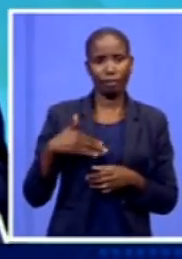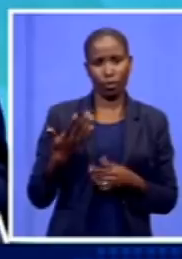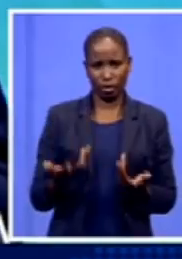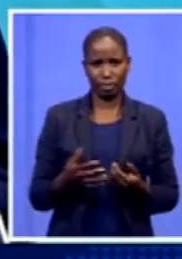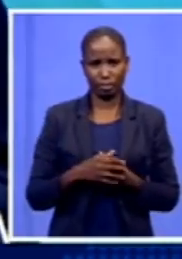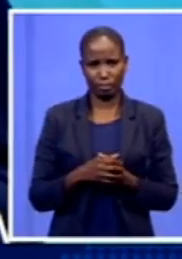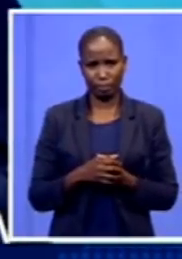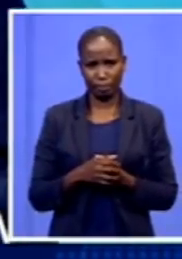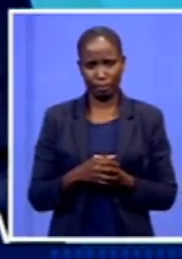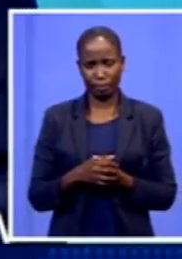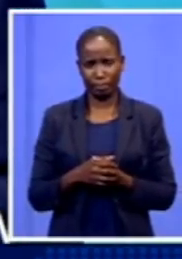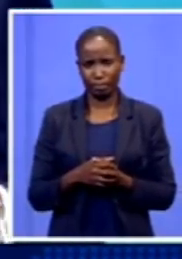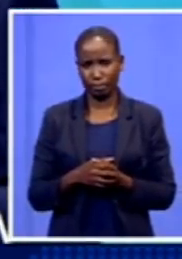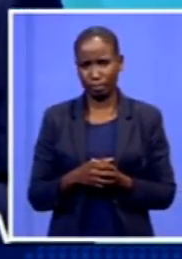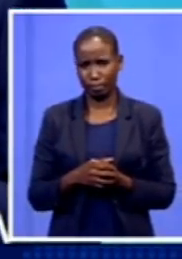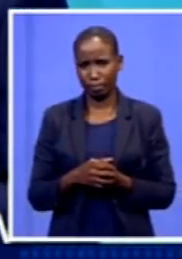now,